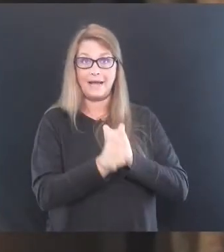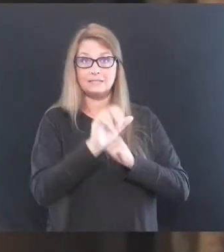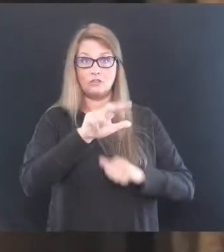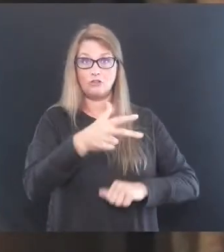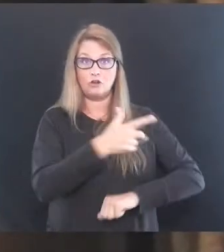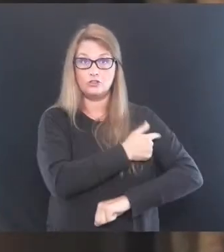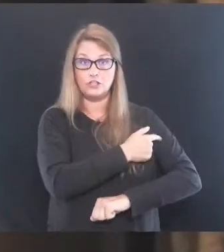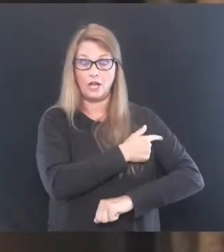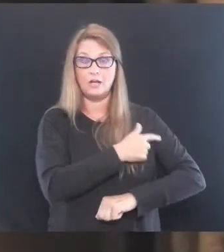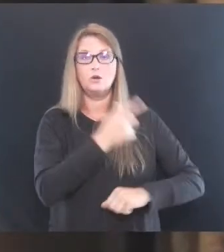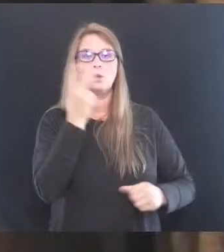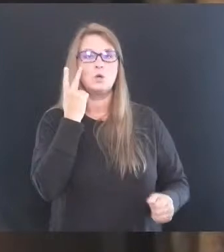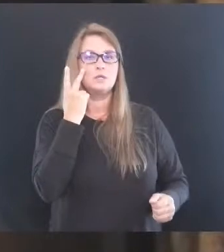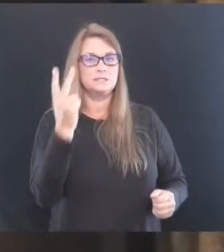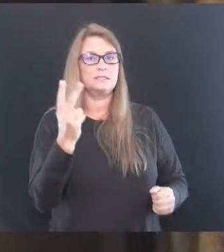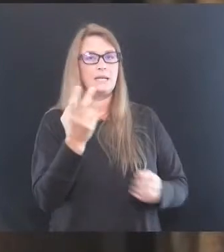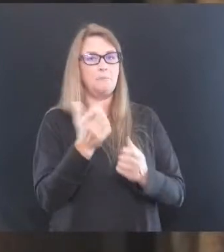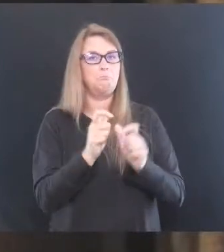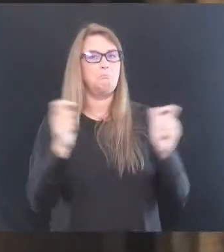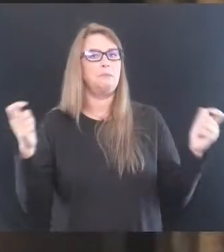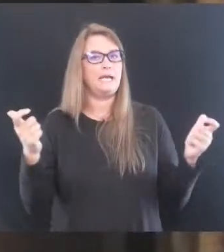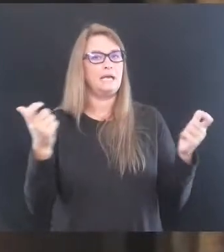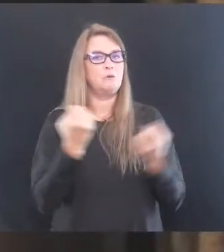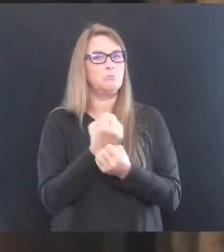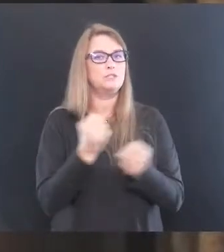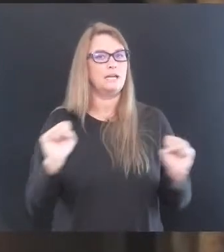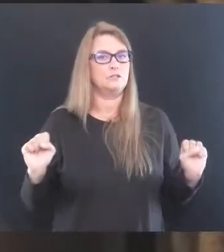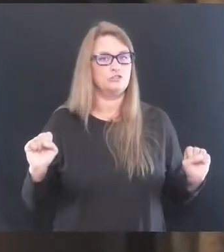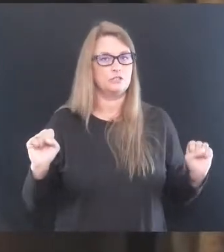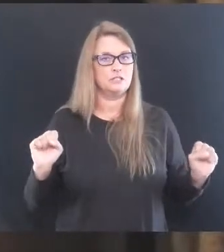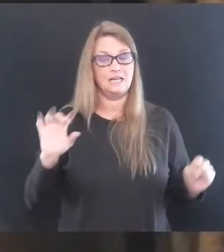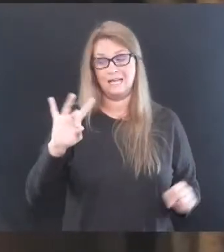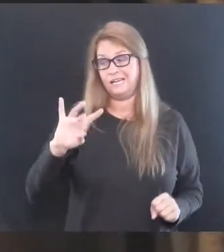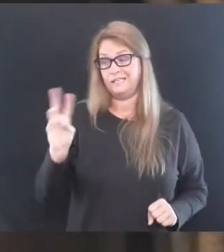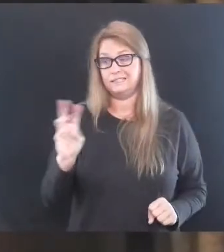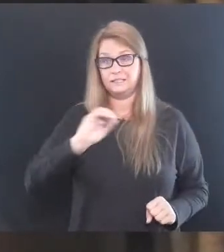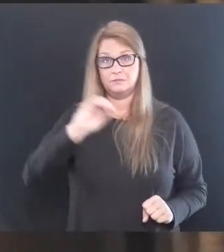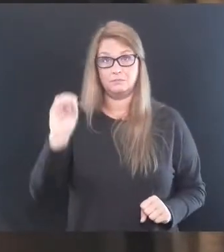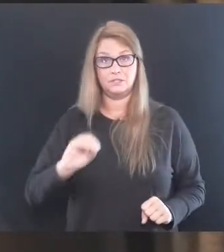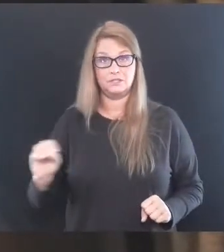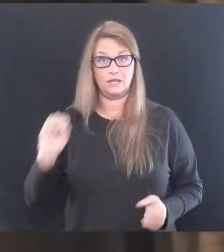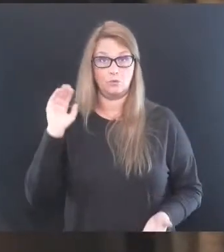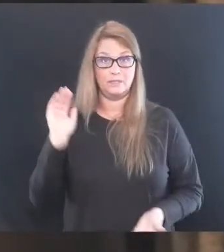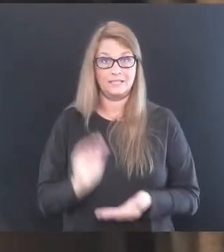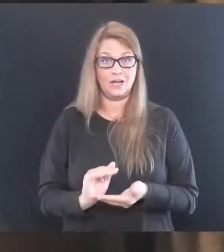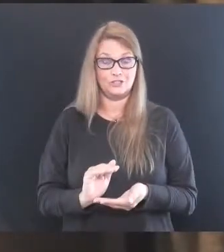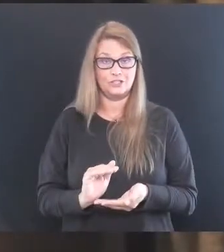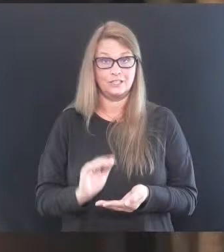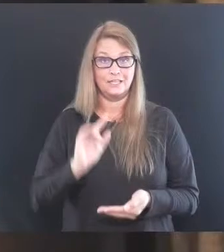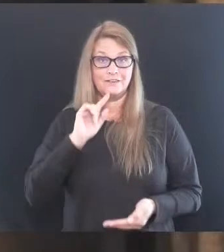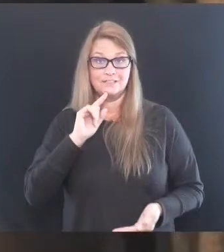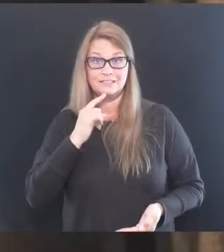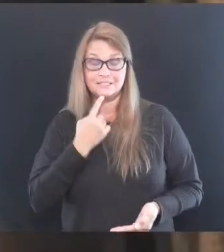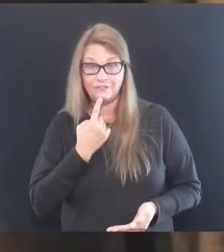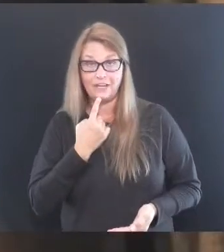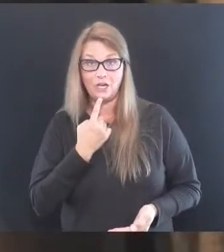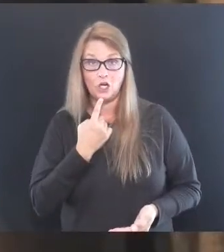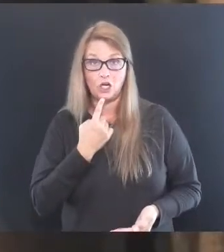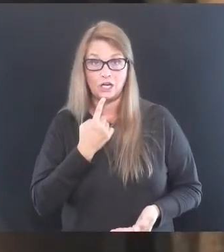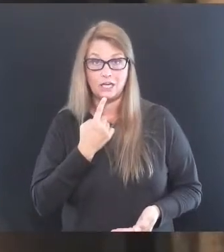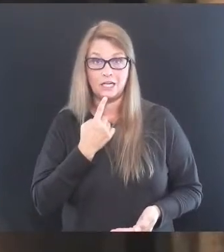should start to see a great protection. There was an 86% reduction in the severe consequences